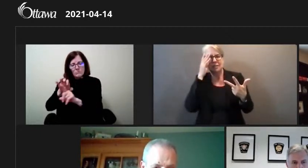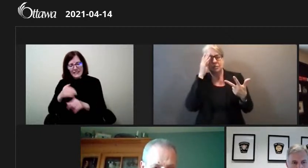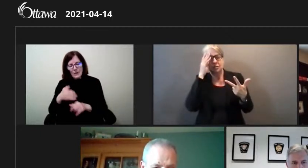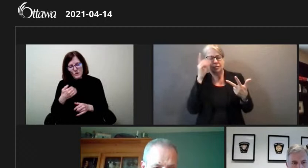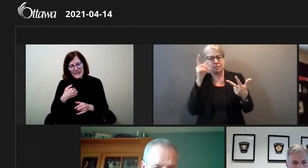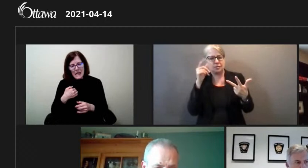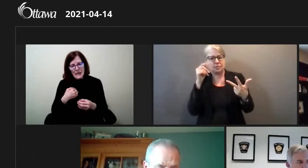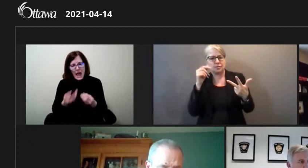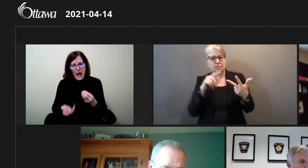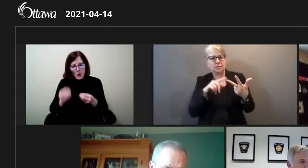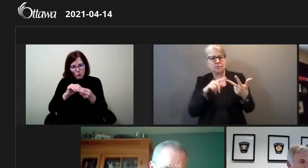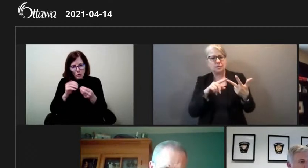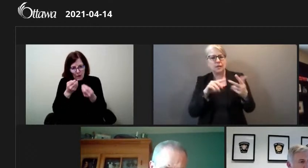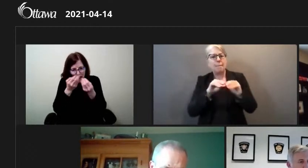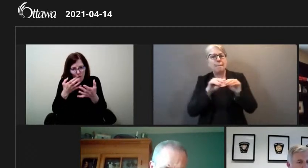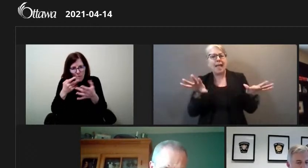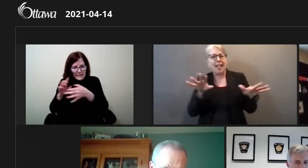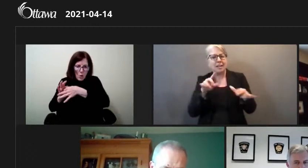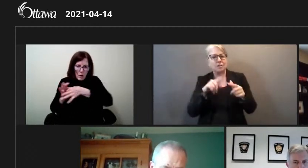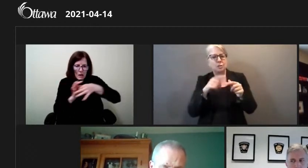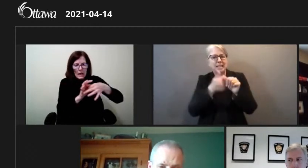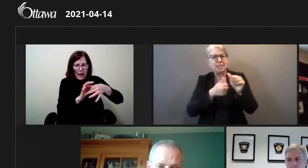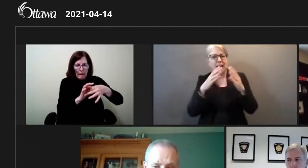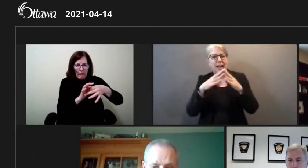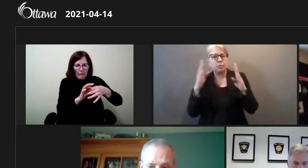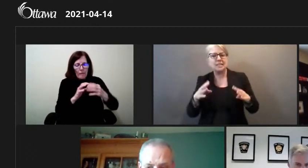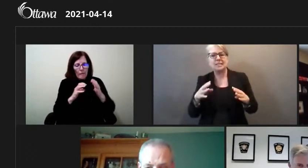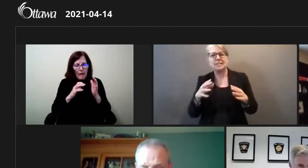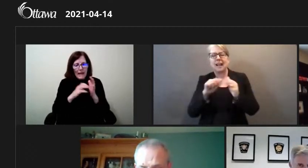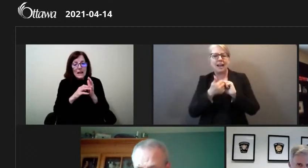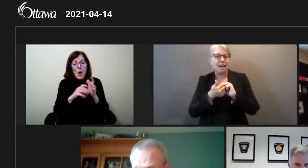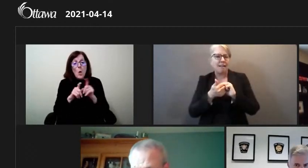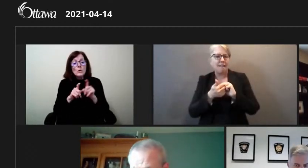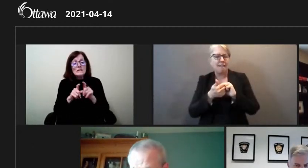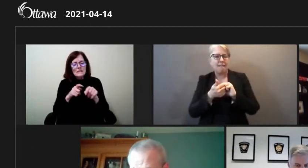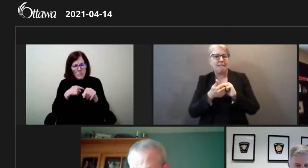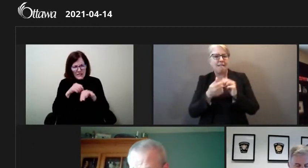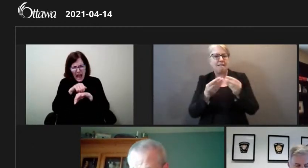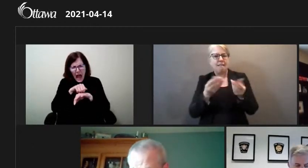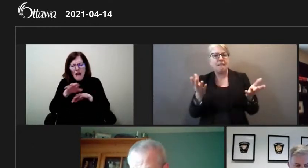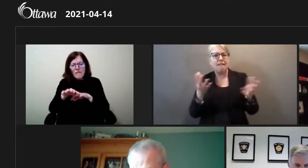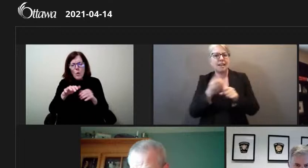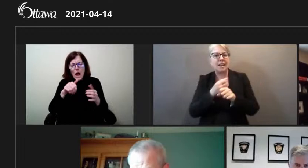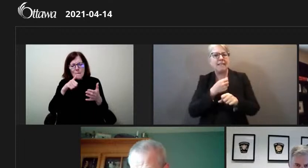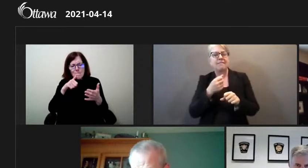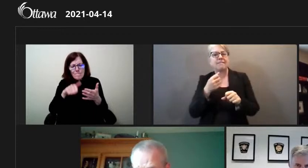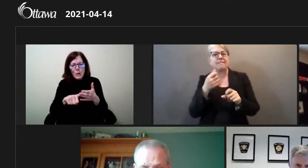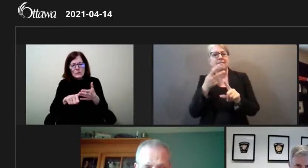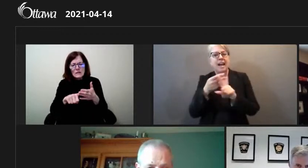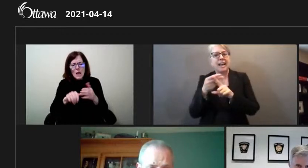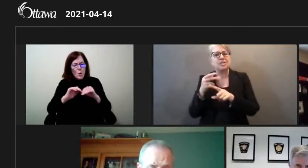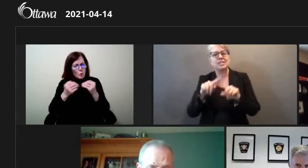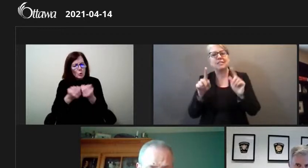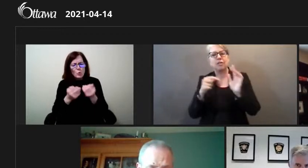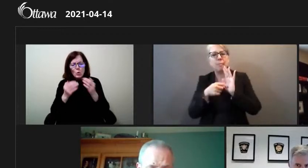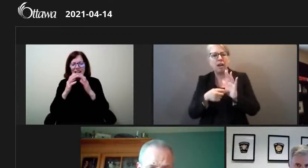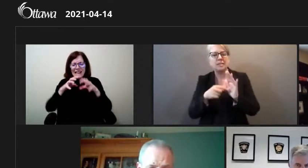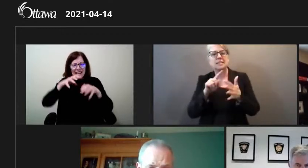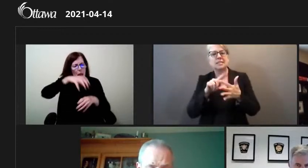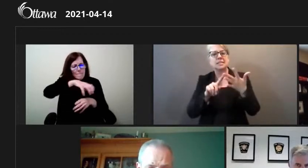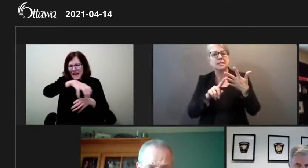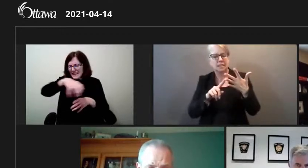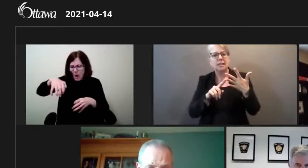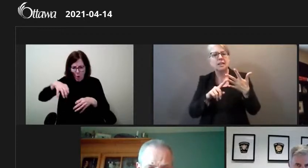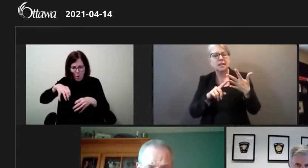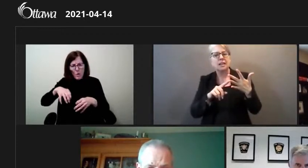mailer or something to all households, there's a lot of questions from people, how to get, vaccination, the different models of that, the new